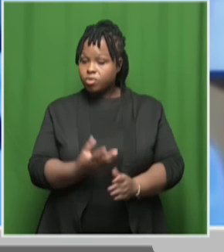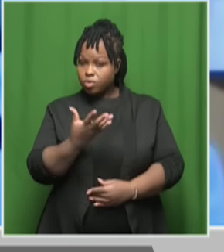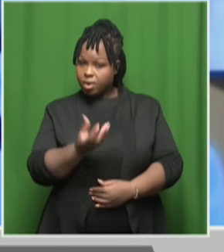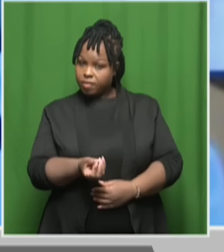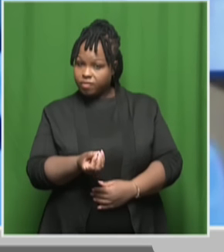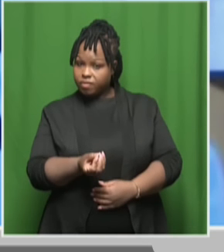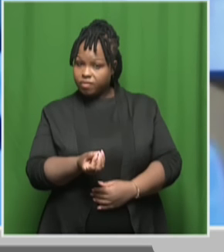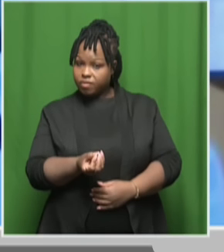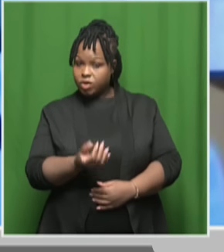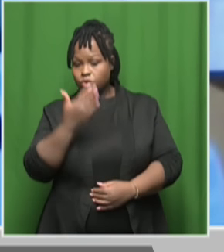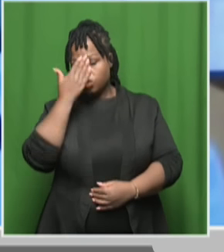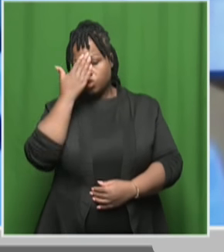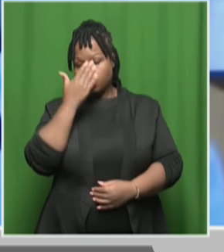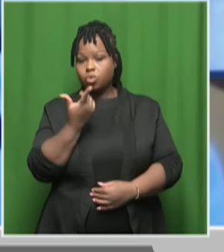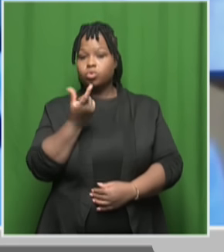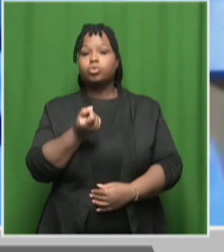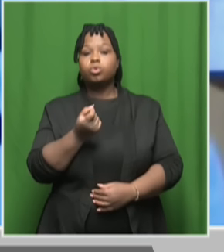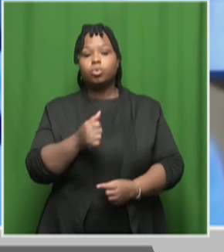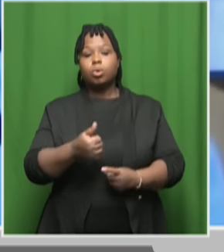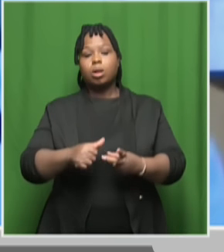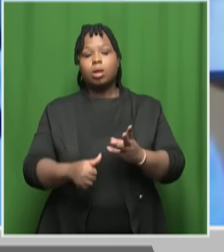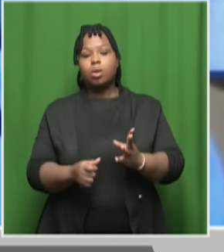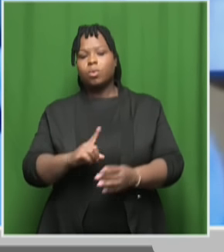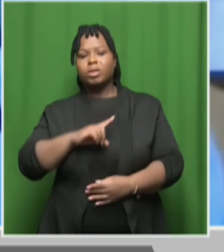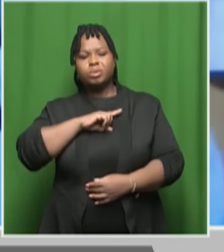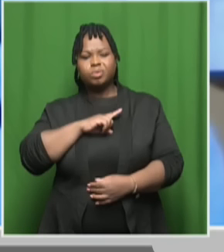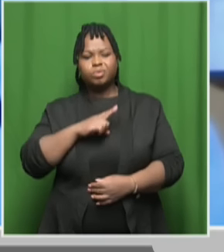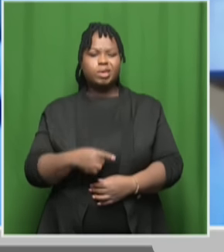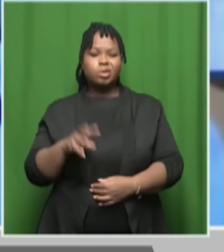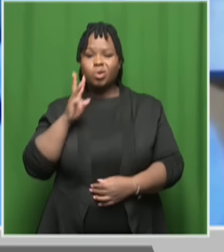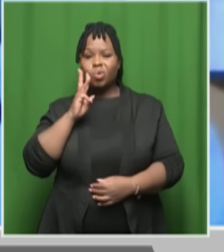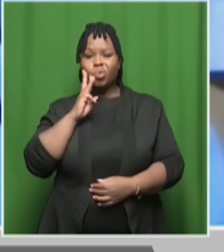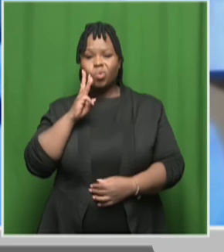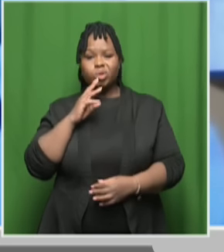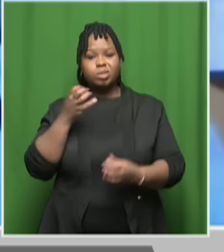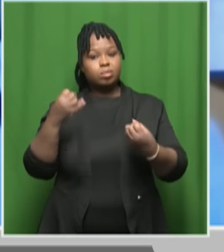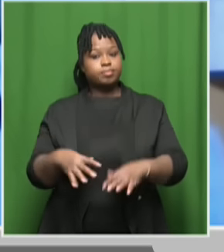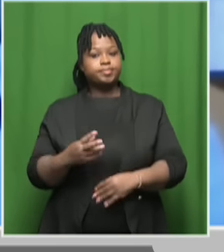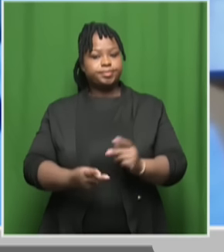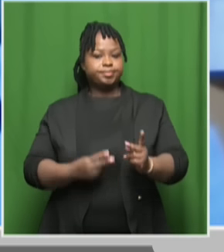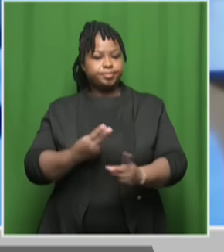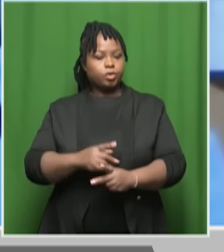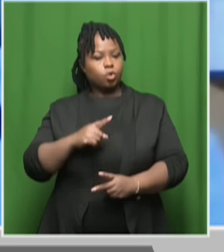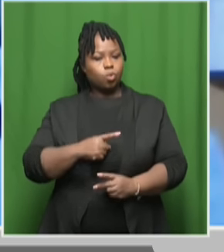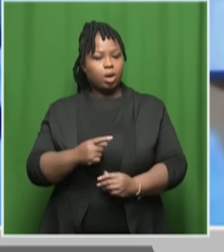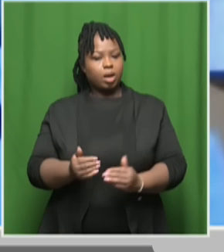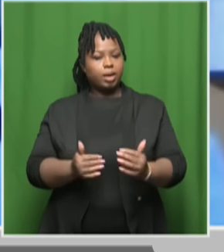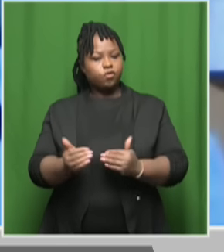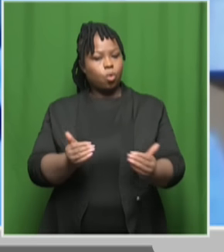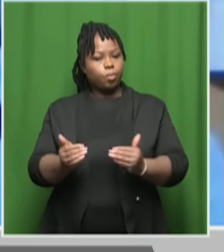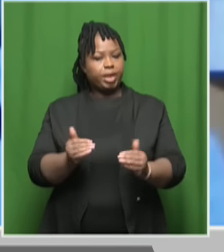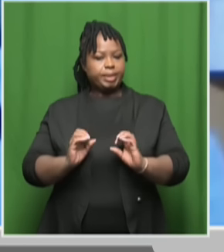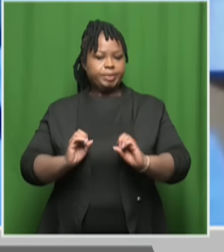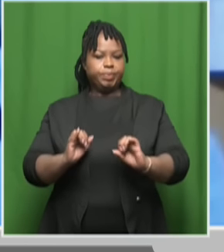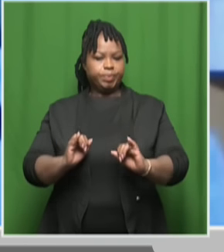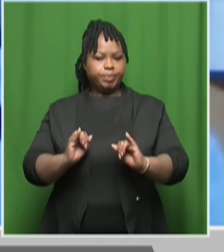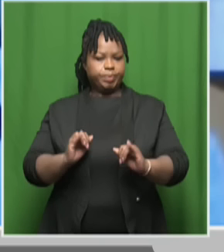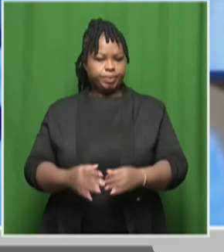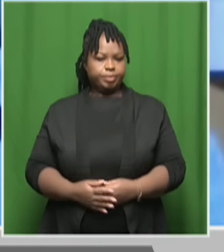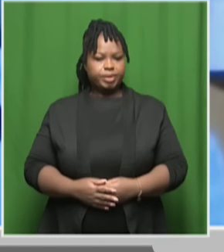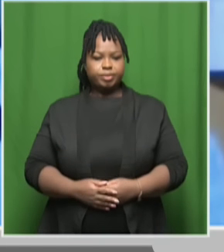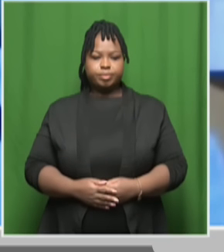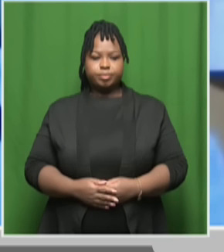on what to do? Because water is also just getting lost again due to mismanagement. There